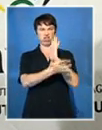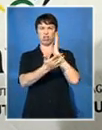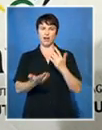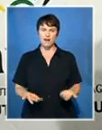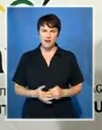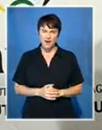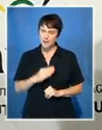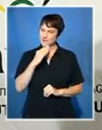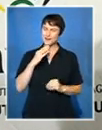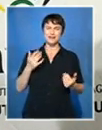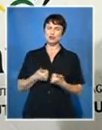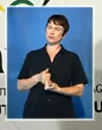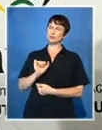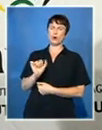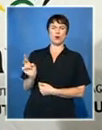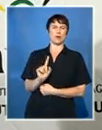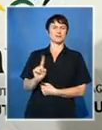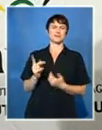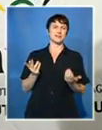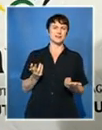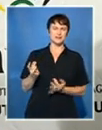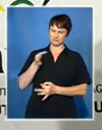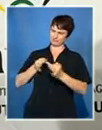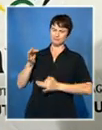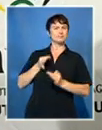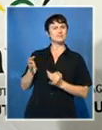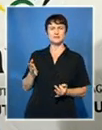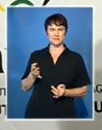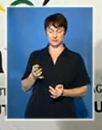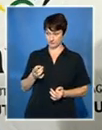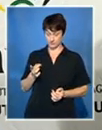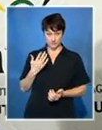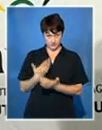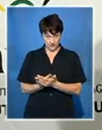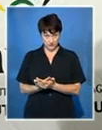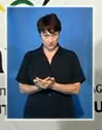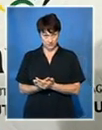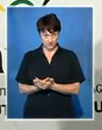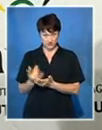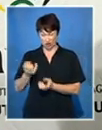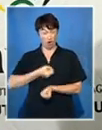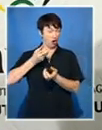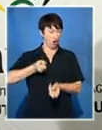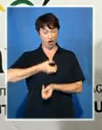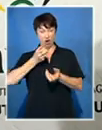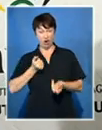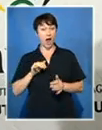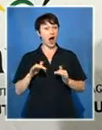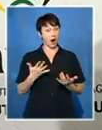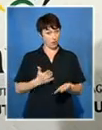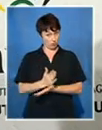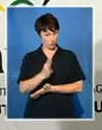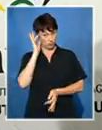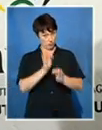challenges that are standing in the way for higher education. But we cannot vent our grievances by